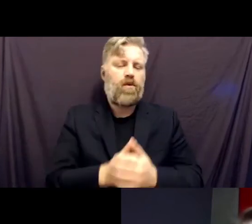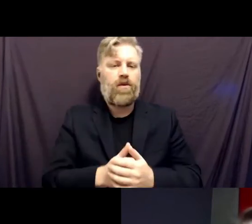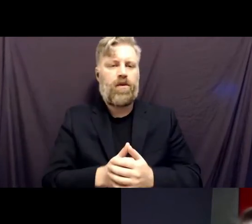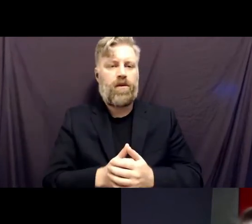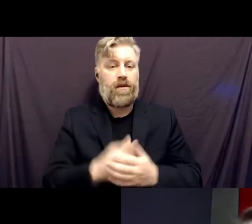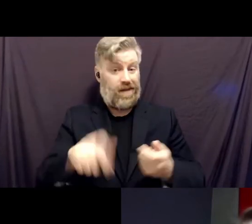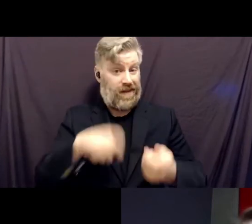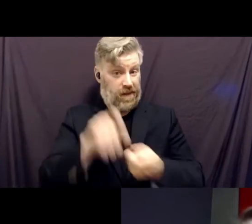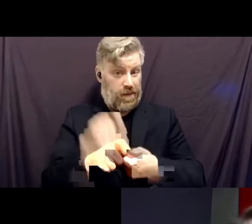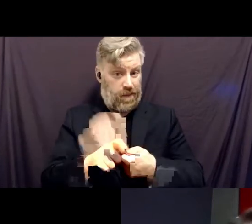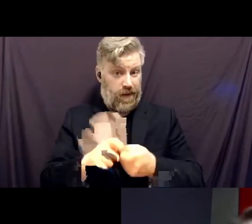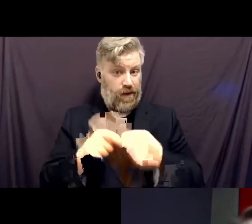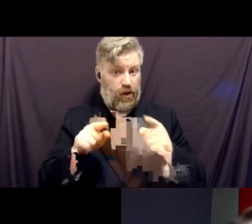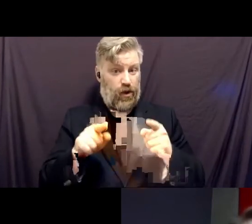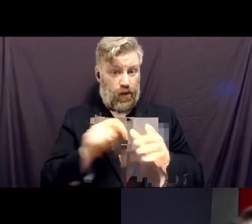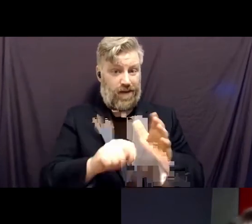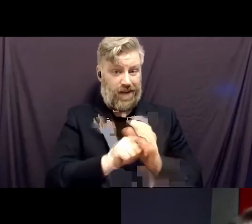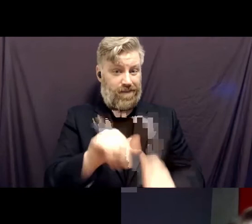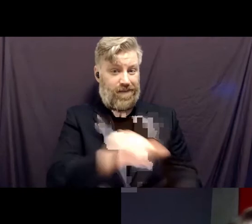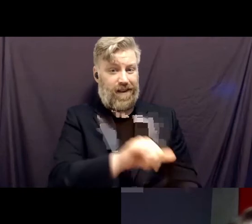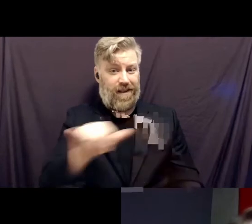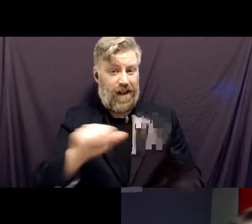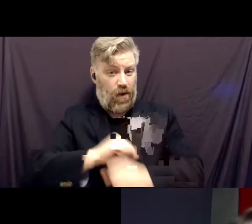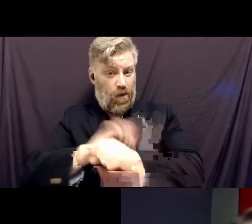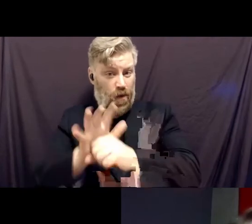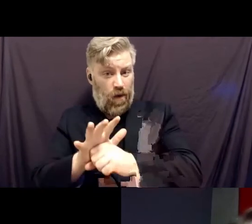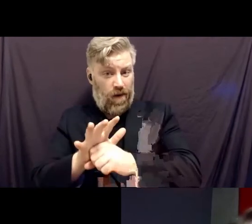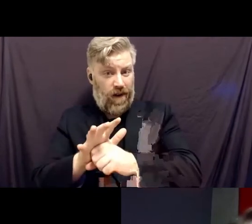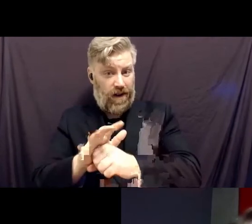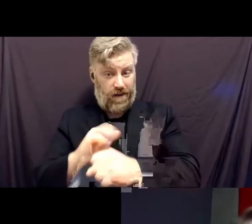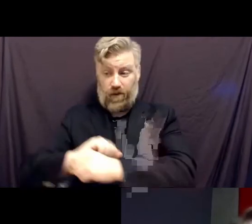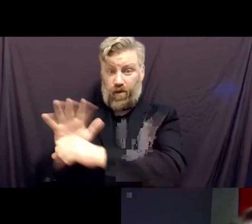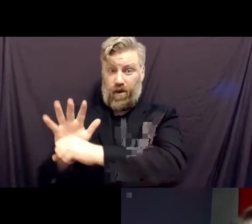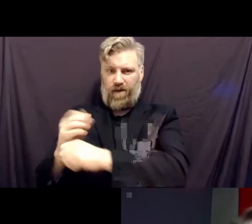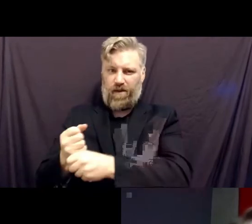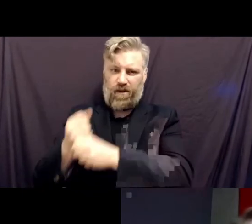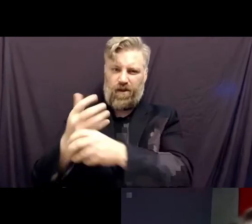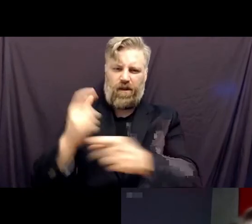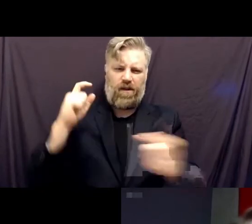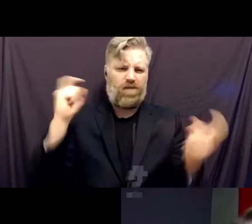like Corona, where so many things have changed and we have to